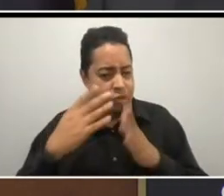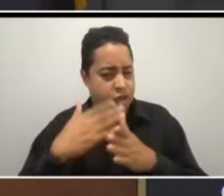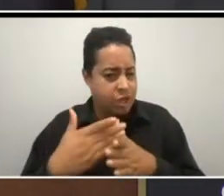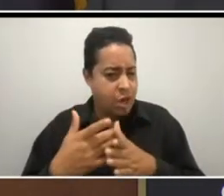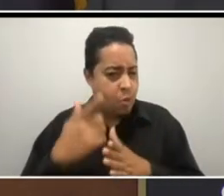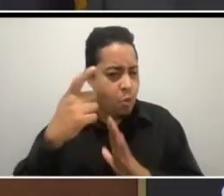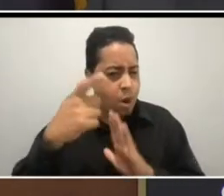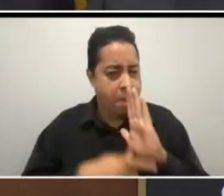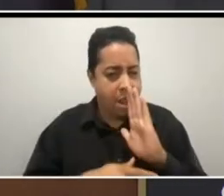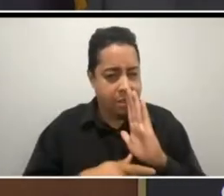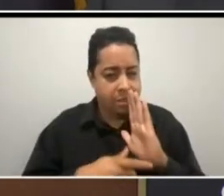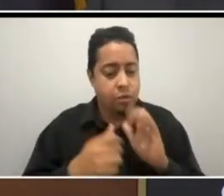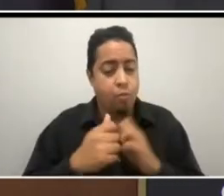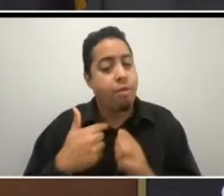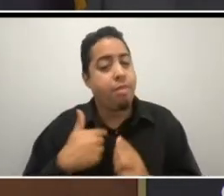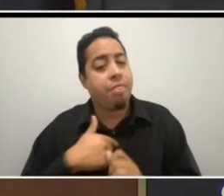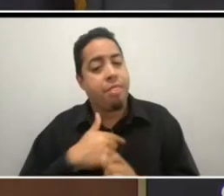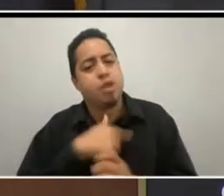us.